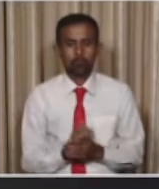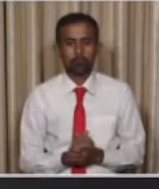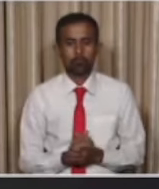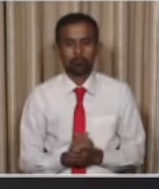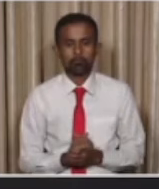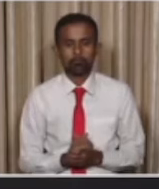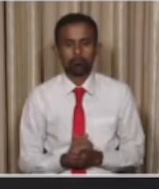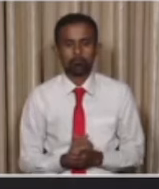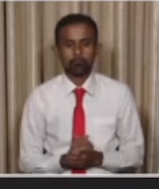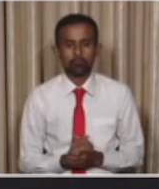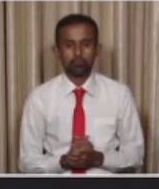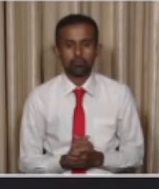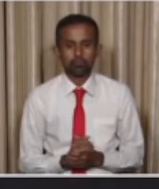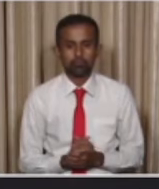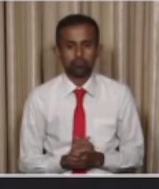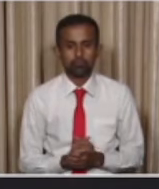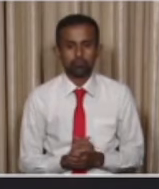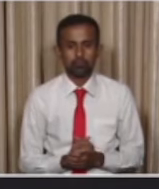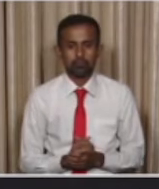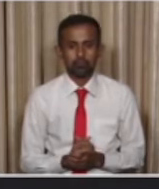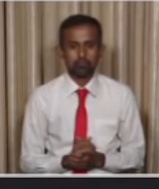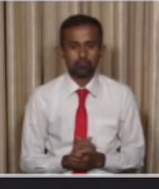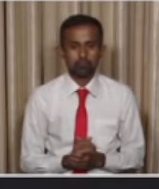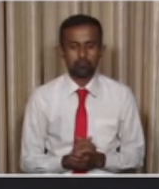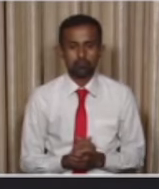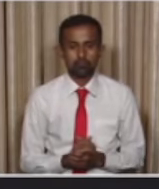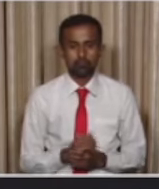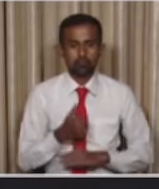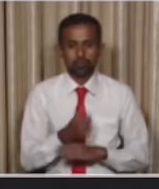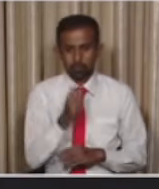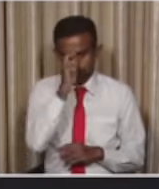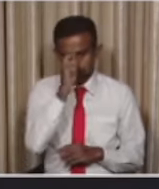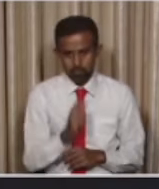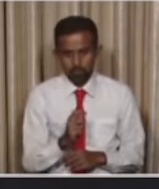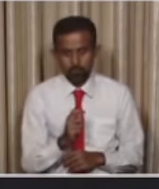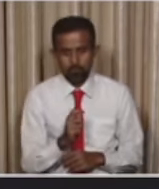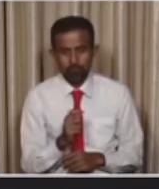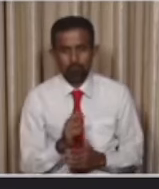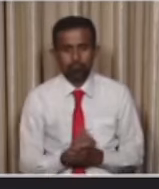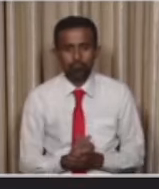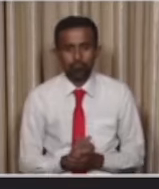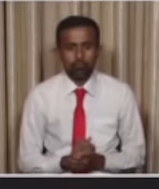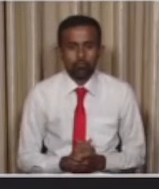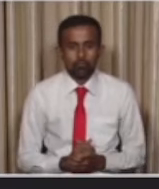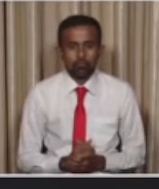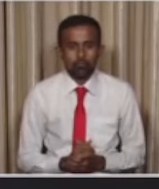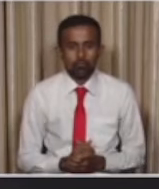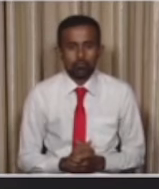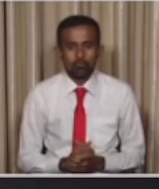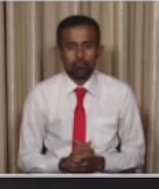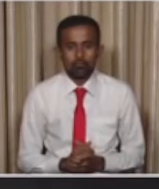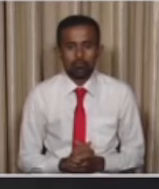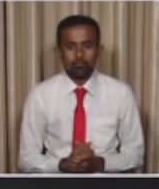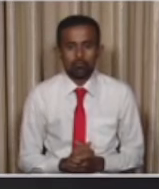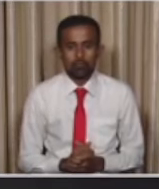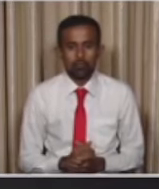"The poor will want the wealth of the rich and the democracy will give it to them. Young people will want